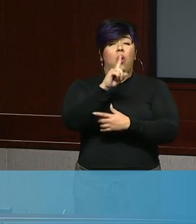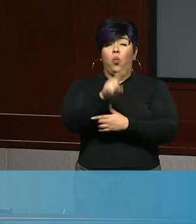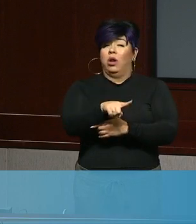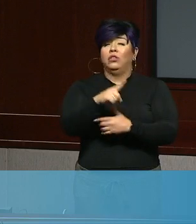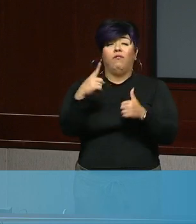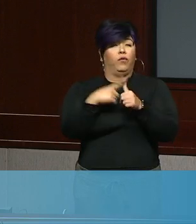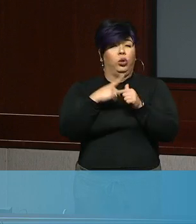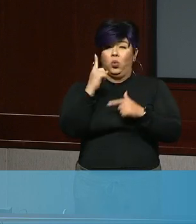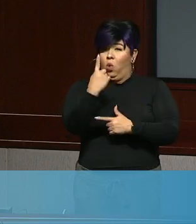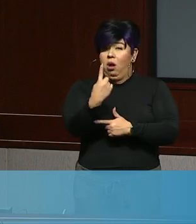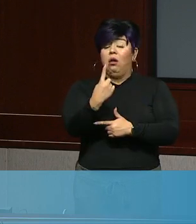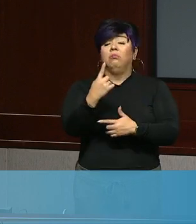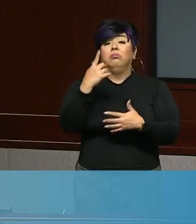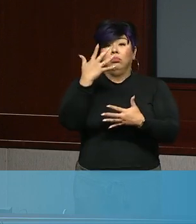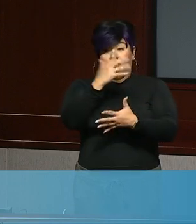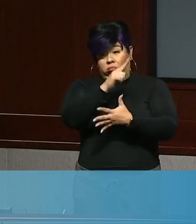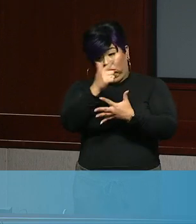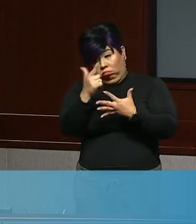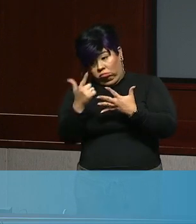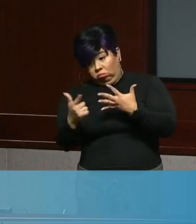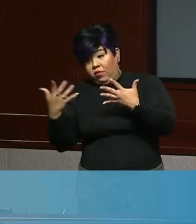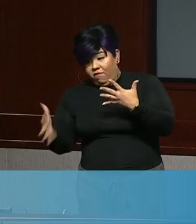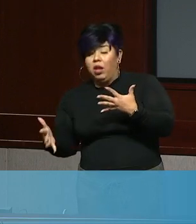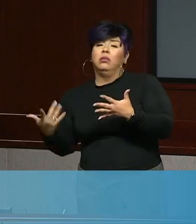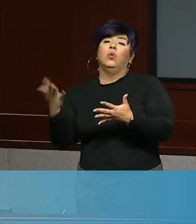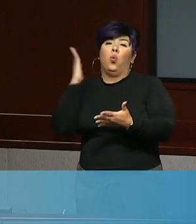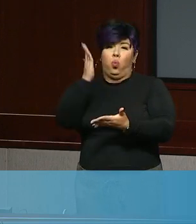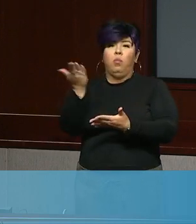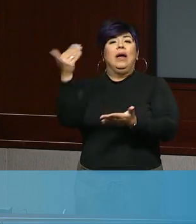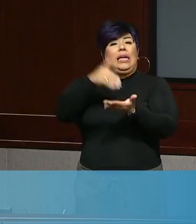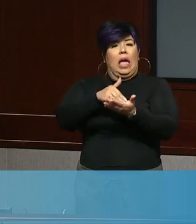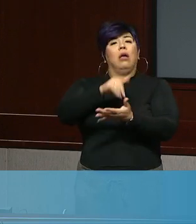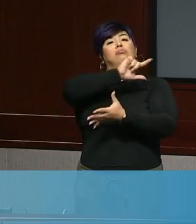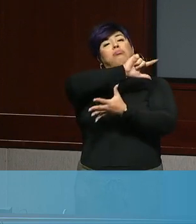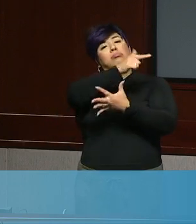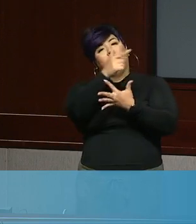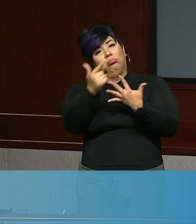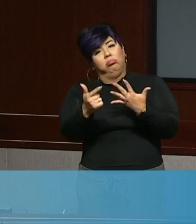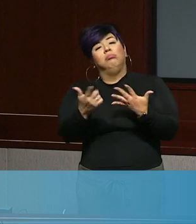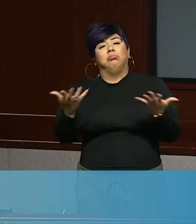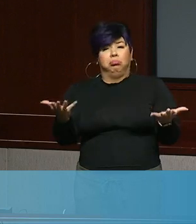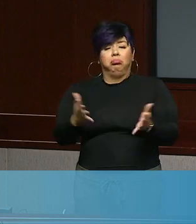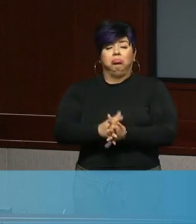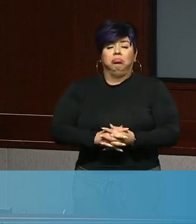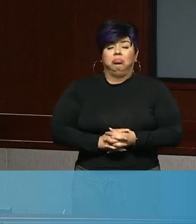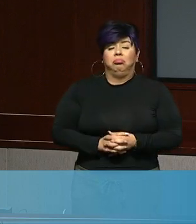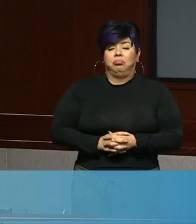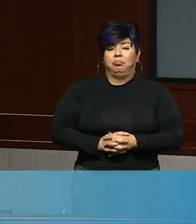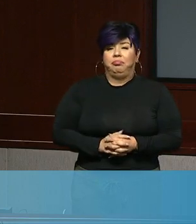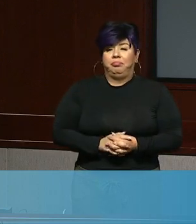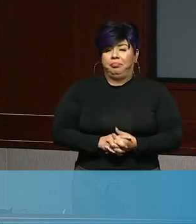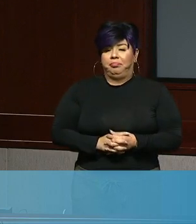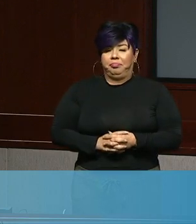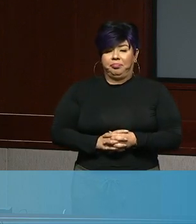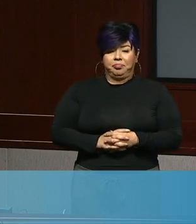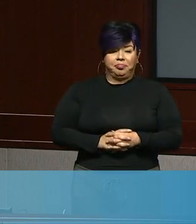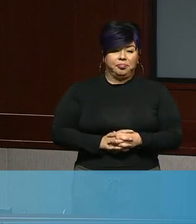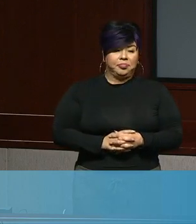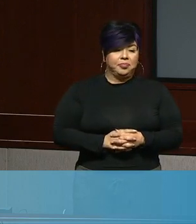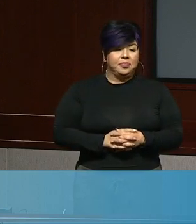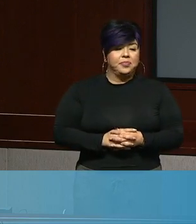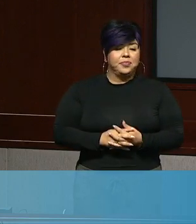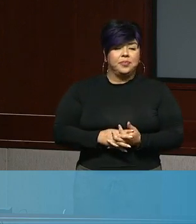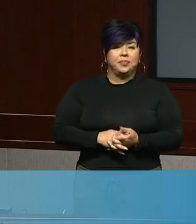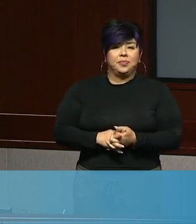question, and then we'll come back at the end for follow-ups. This allows your counterparts who have other assignments on their desk to get off the line